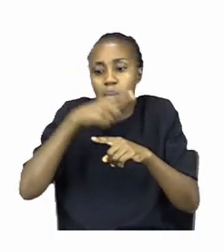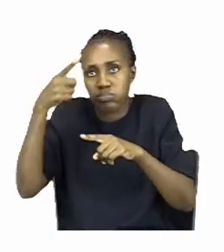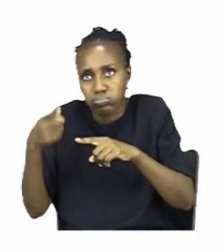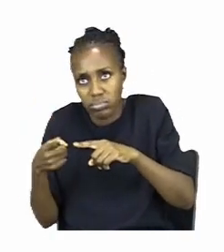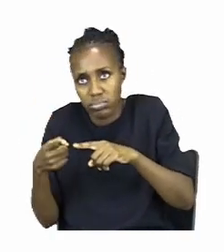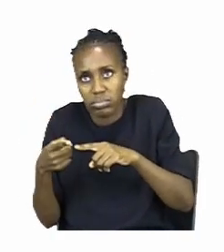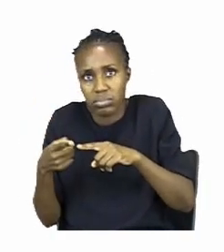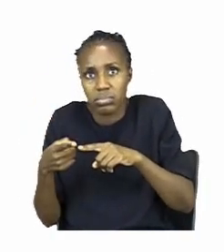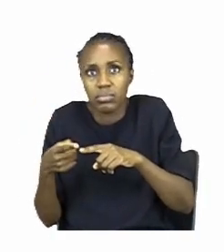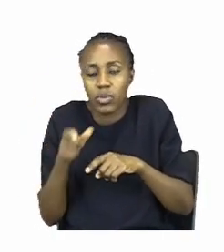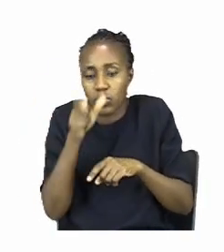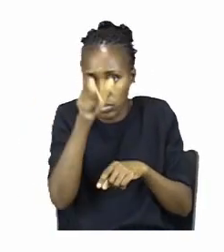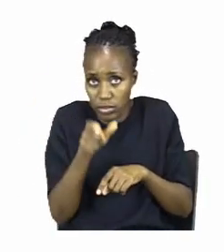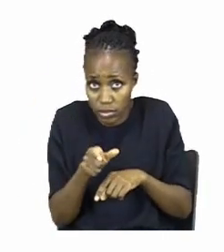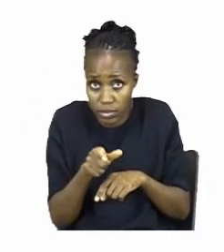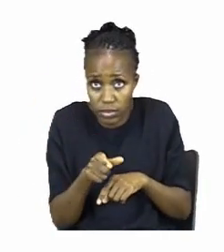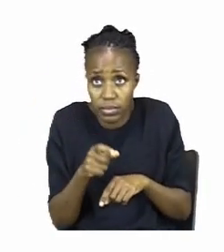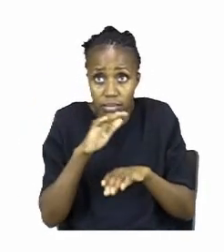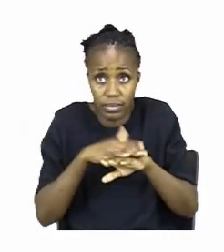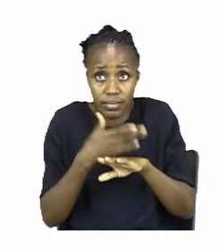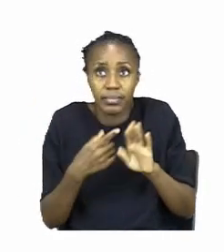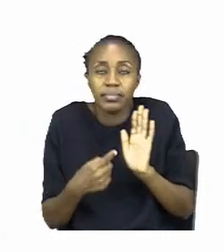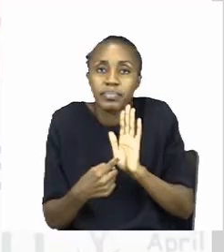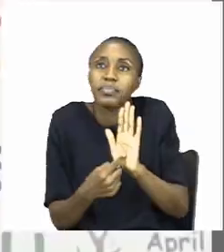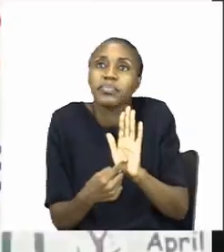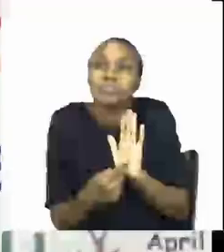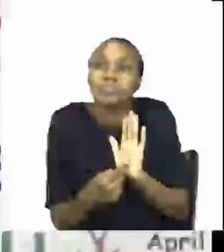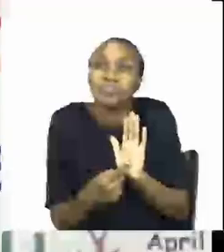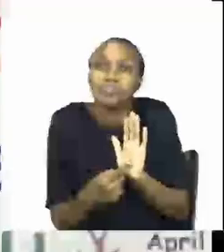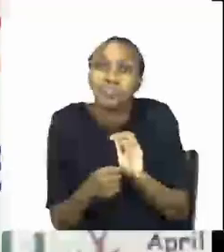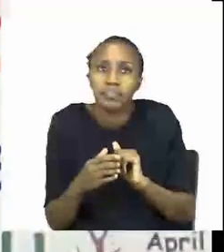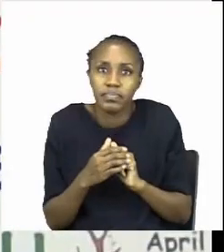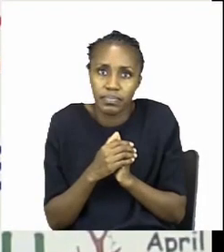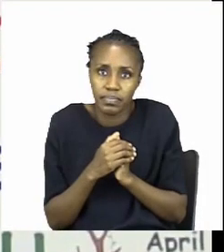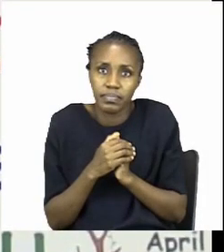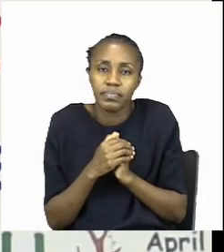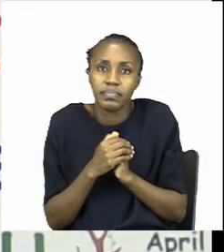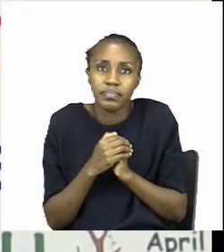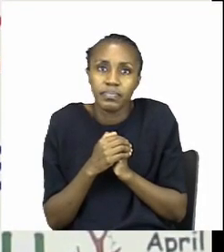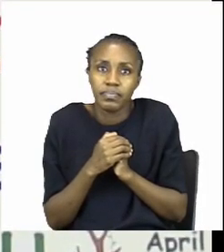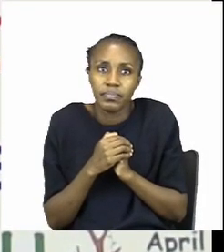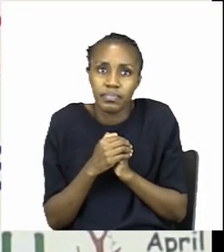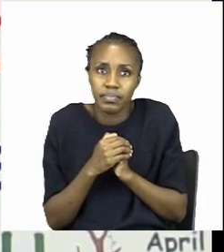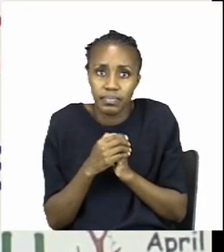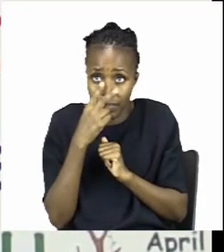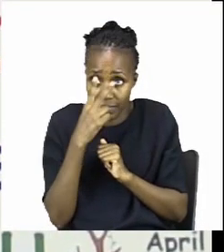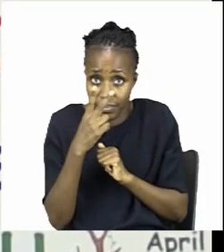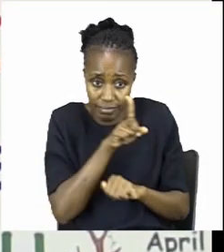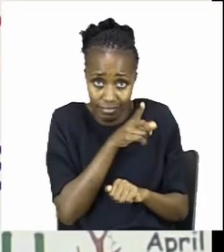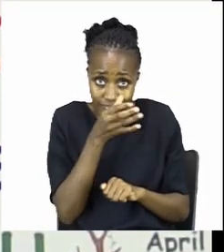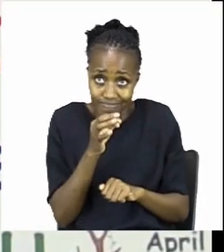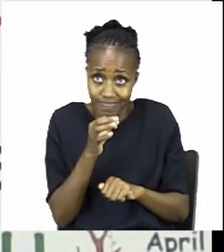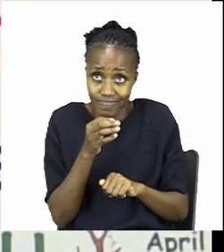in the table. Now on the board I put 2 examples down for you. So here you will see the number